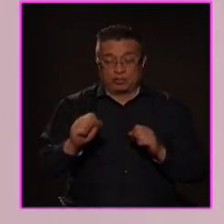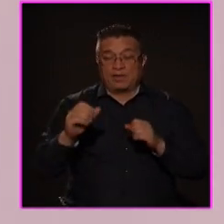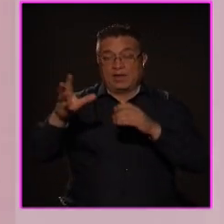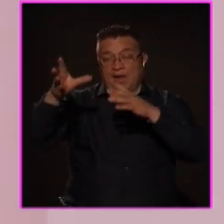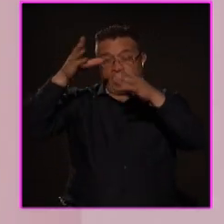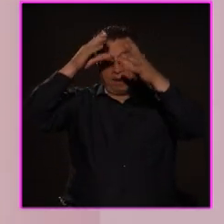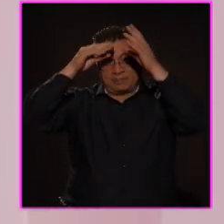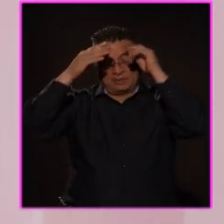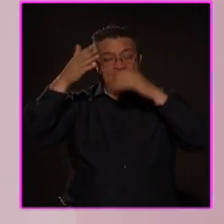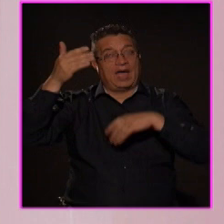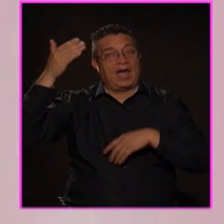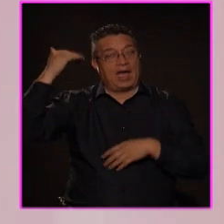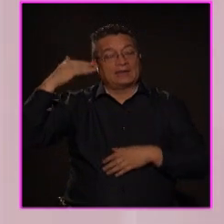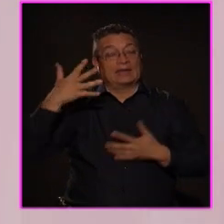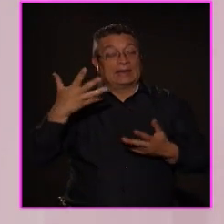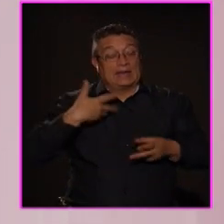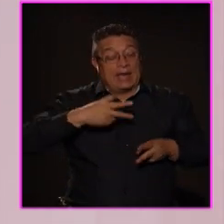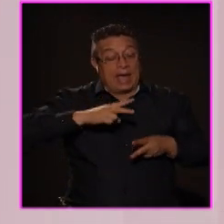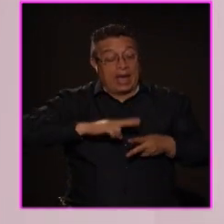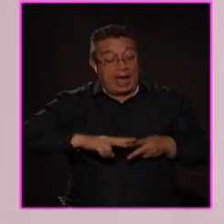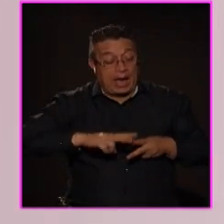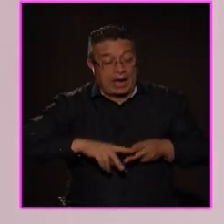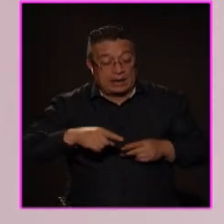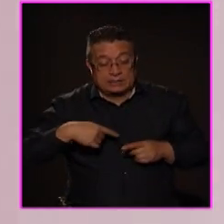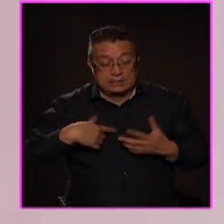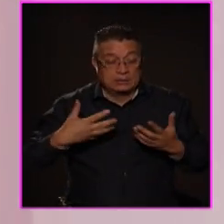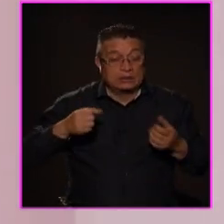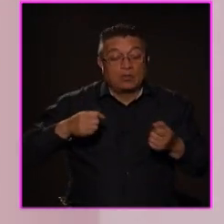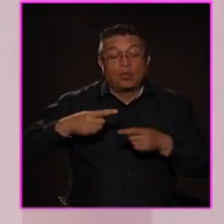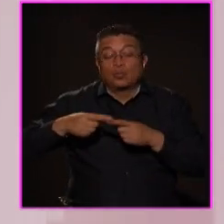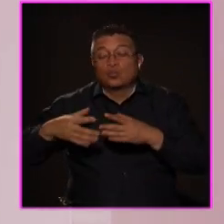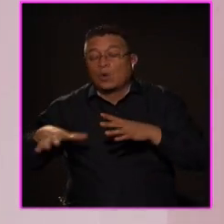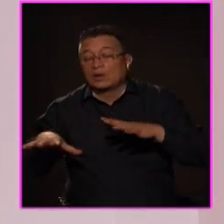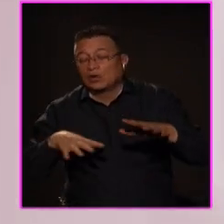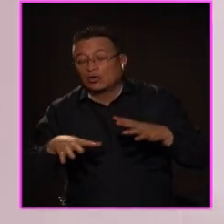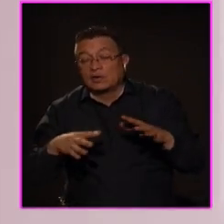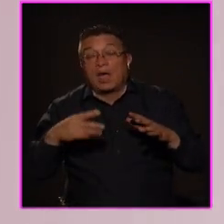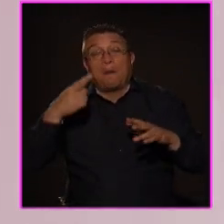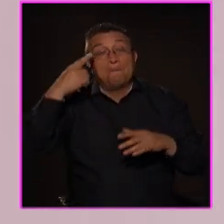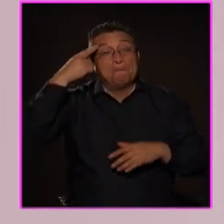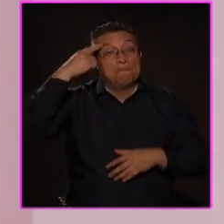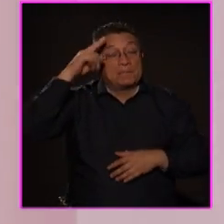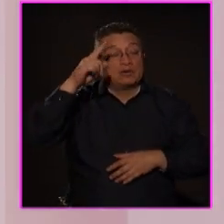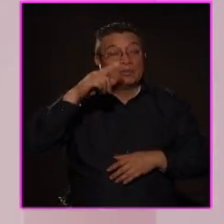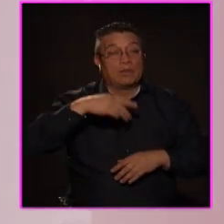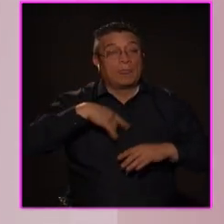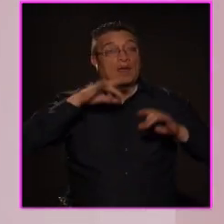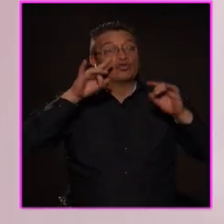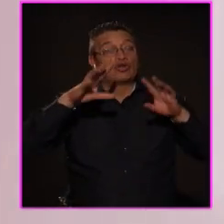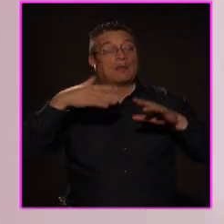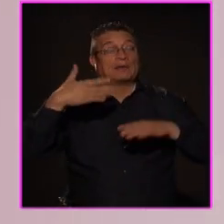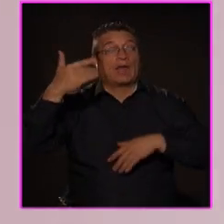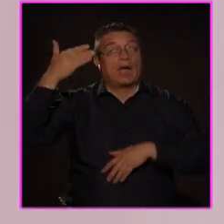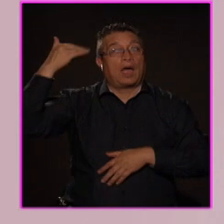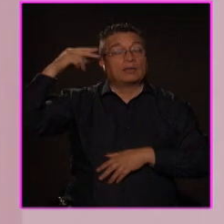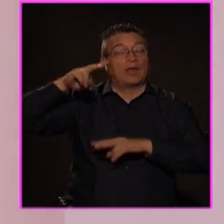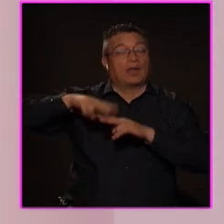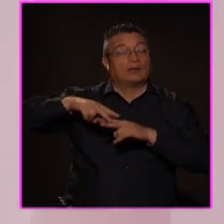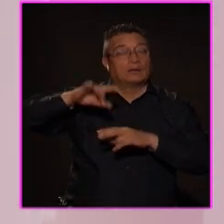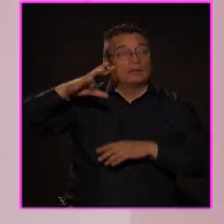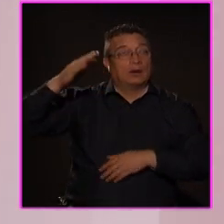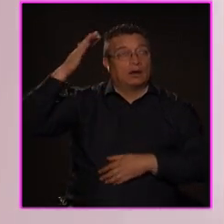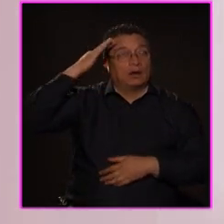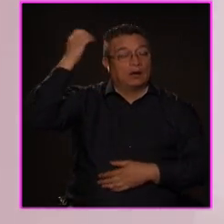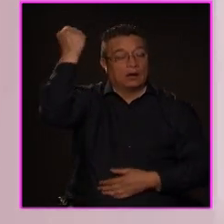do, to understand the situation, but we can not only rely on what happened in the past to figure out what we should do in